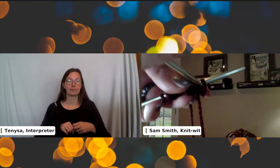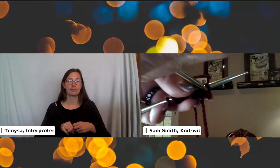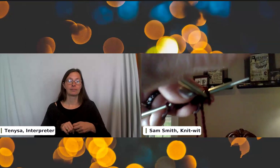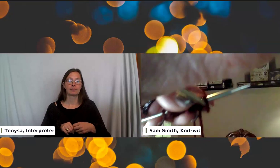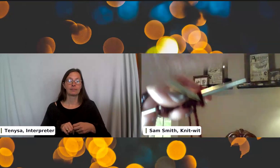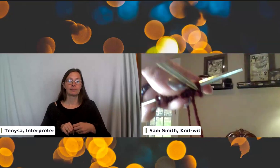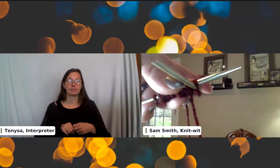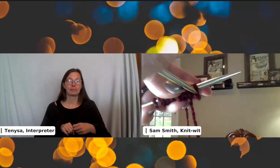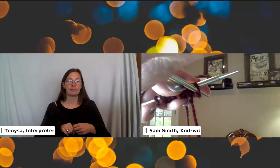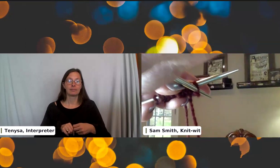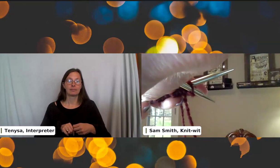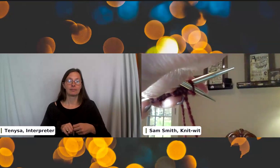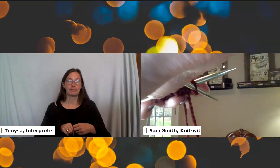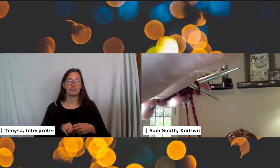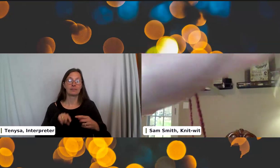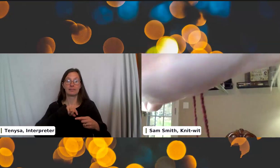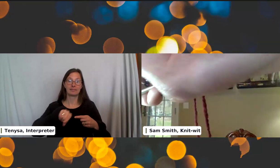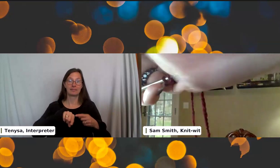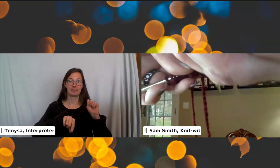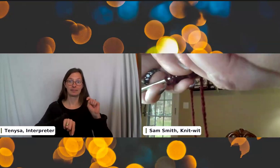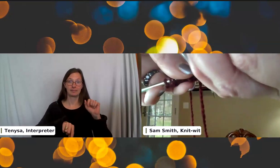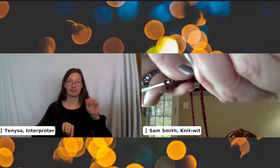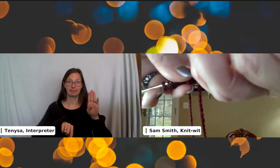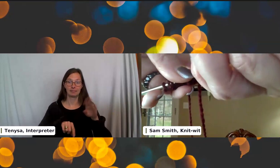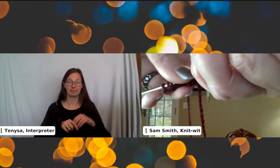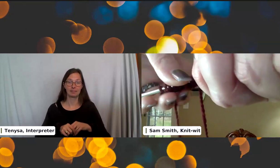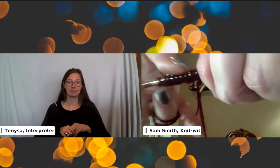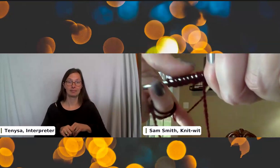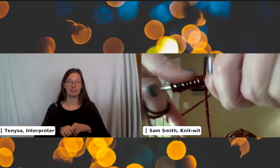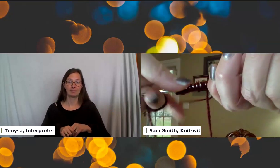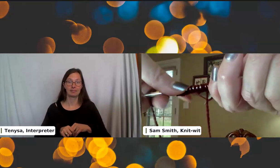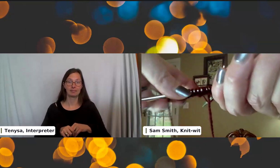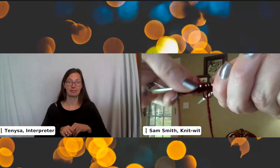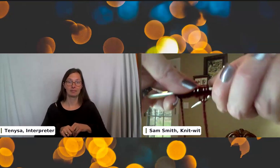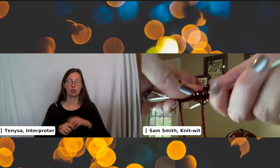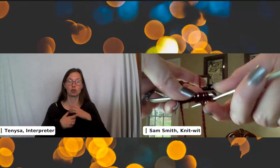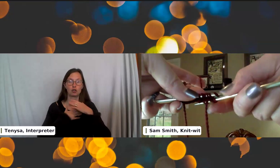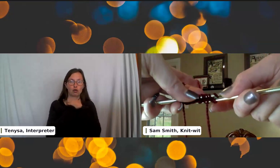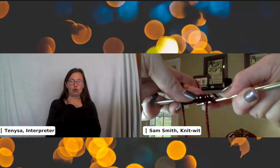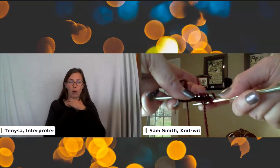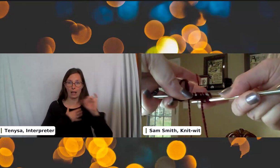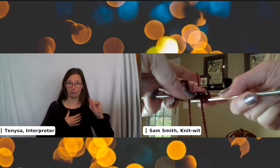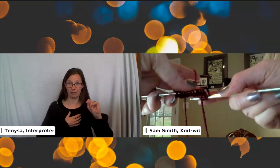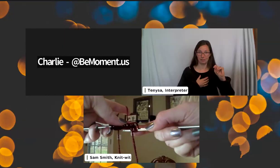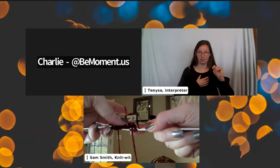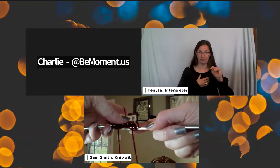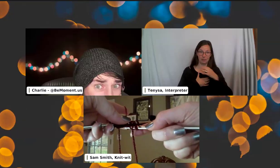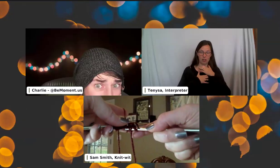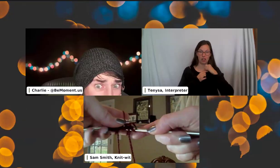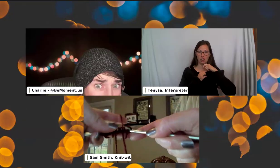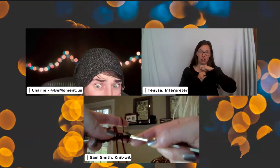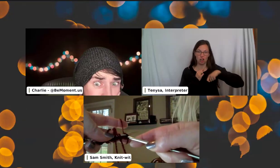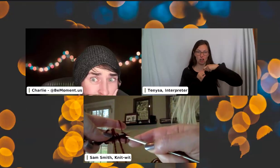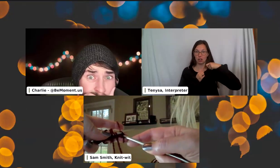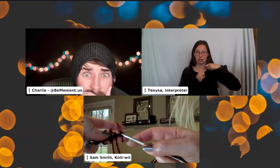You're going to stab it. You're going to strangle it, putting the yarn around it. You're going to pull it